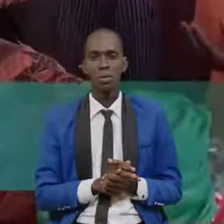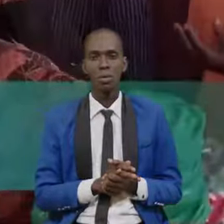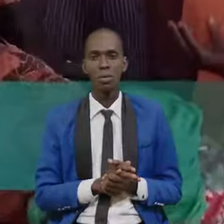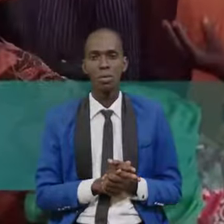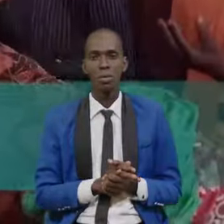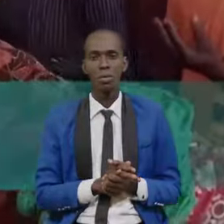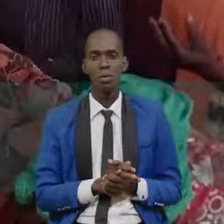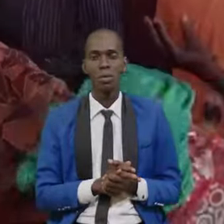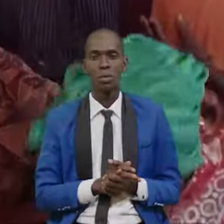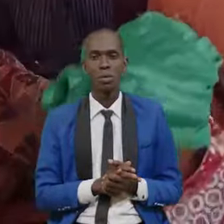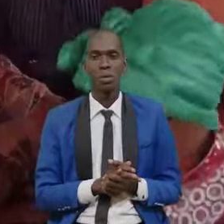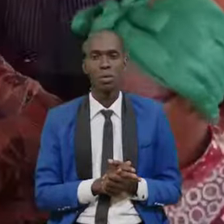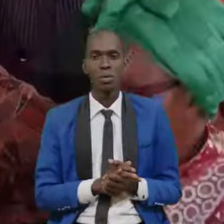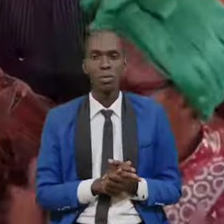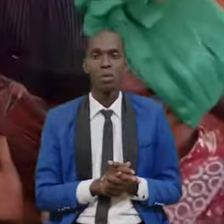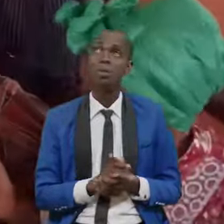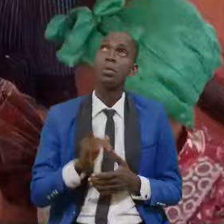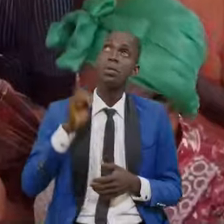He is your high priest.